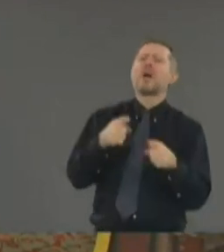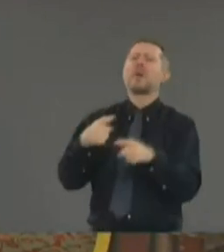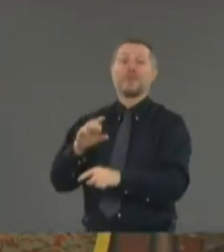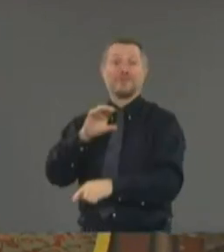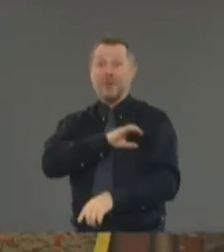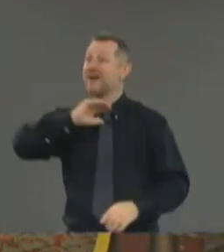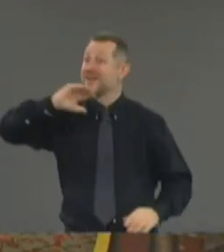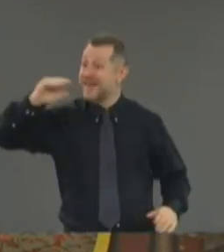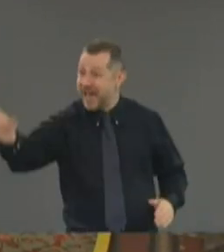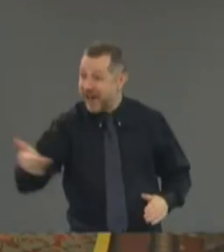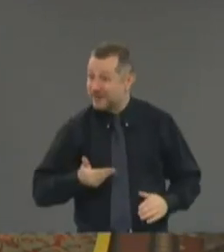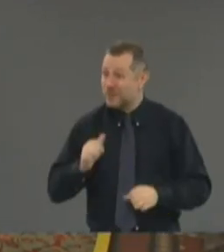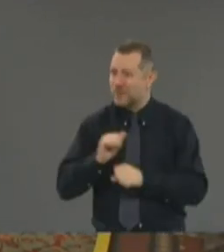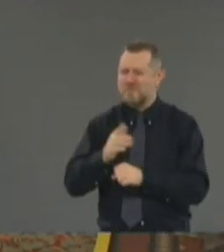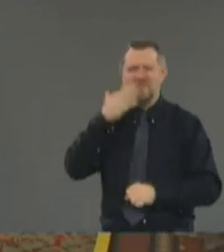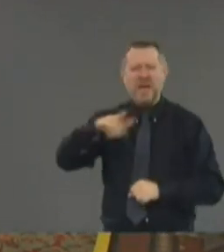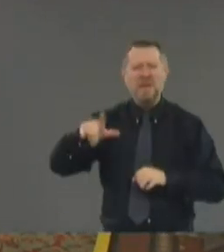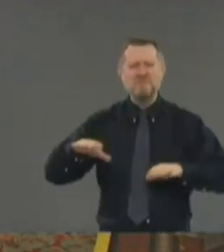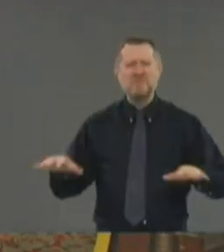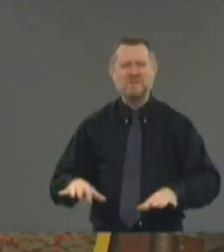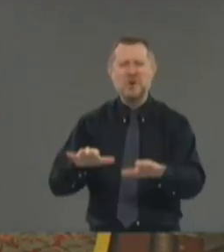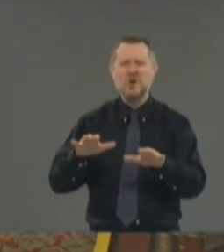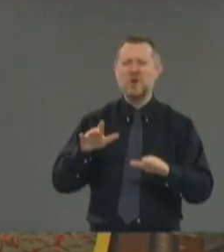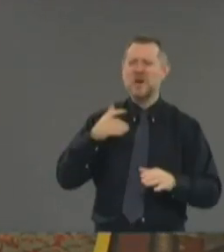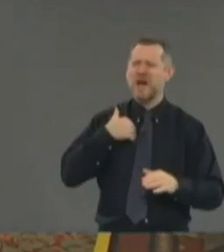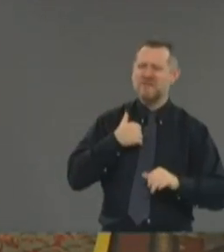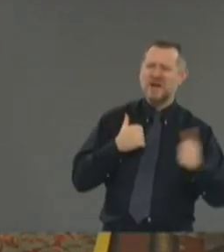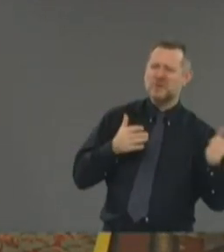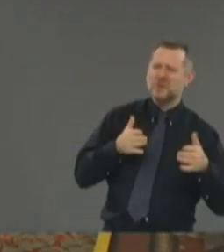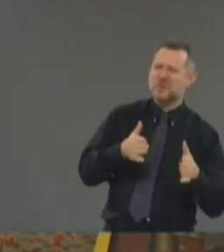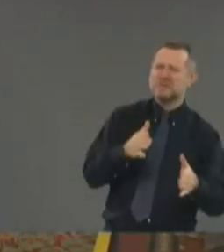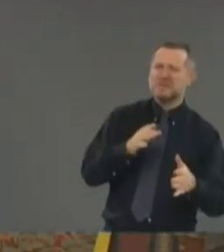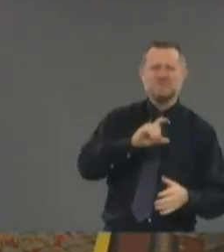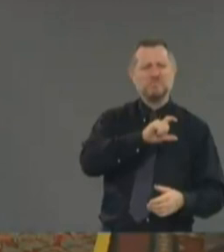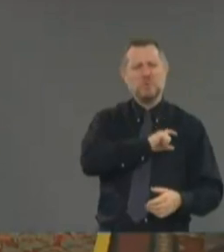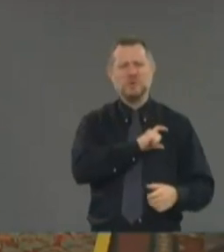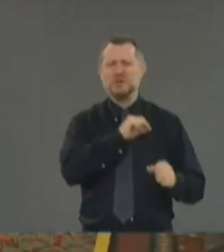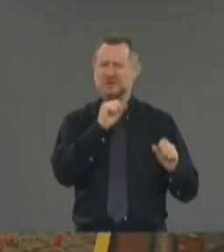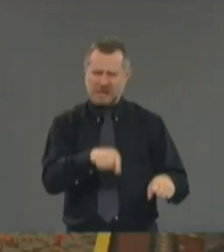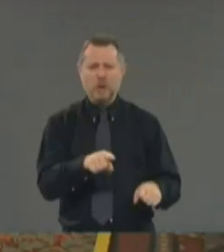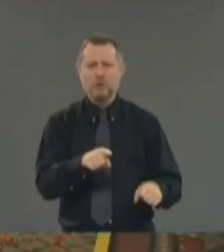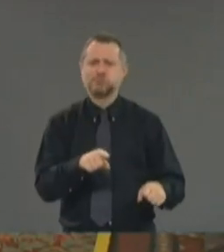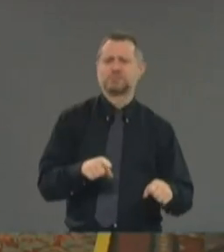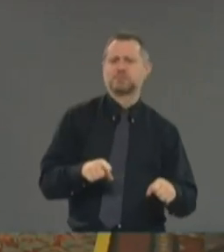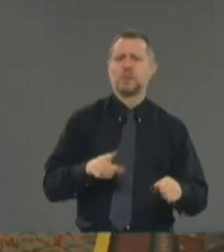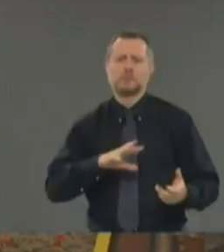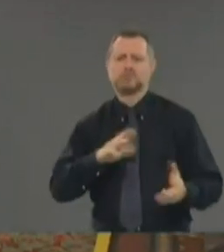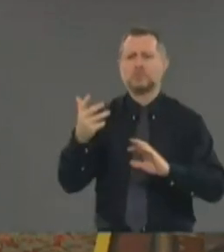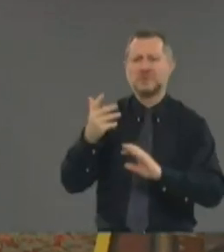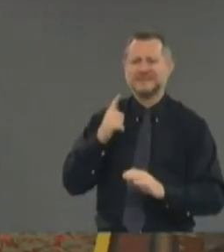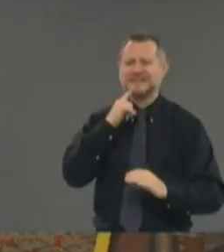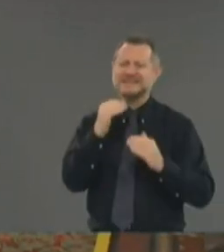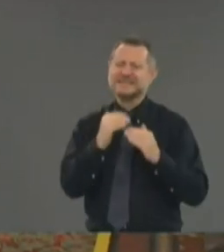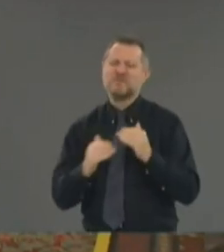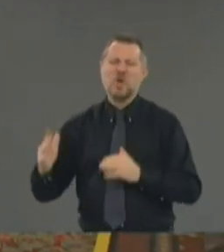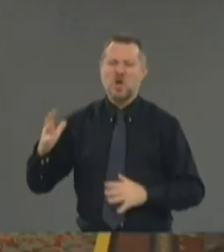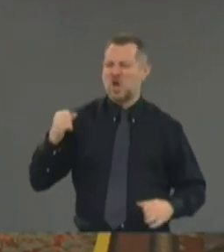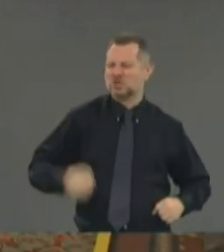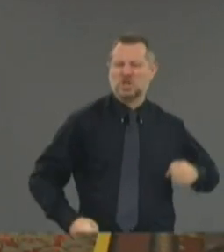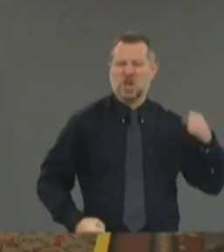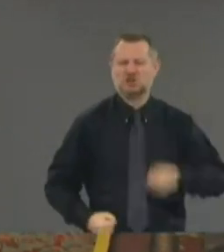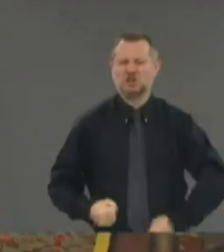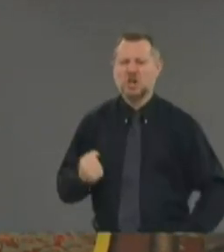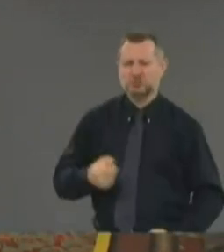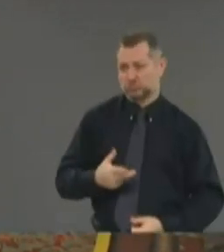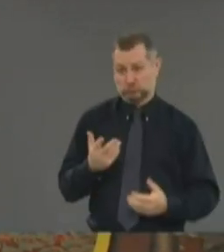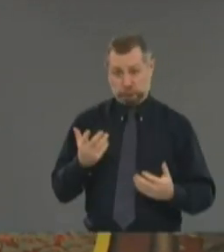ban a chokehold, but there are other ways that police can cause damage, and there are uses of force, which kind of goes back to, are the best